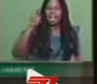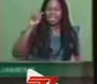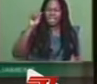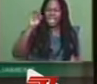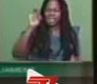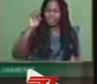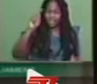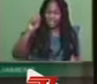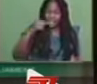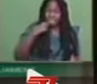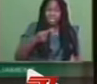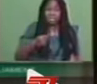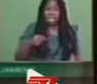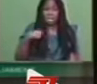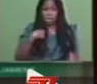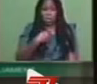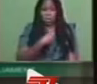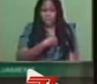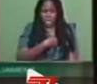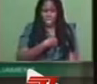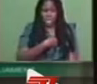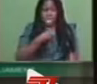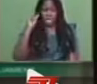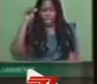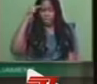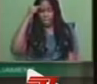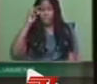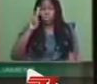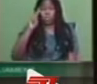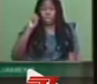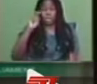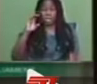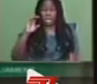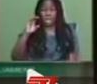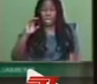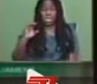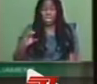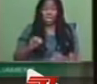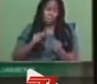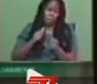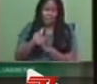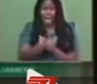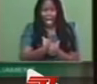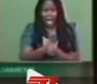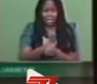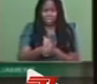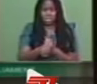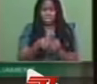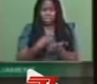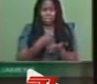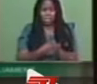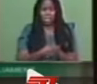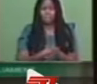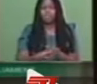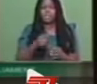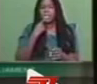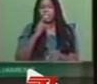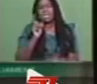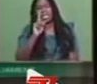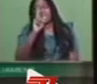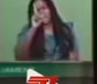only minister and government which maxed the overdraft over the legal limit is this Minister of Finance. This Minister of